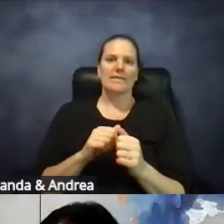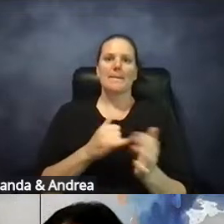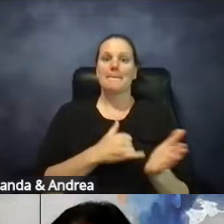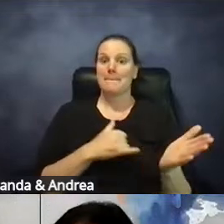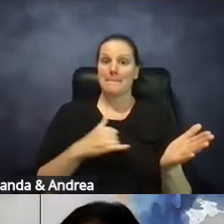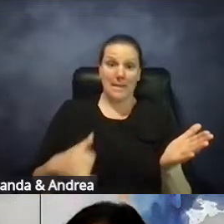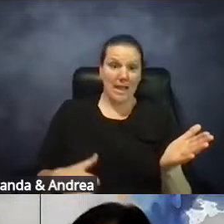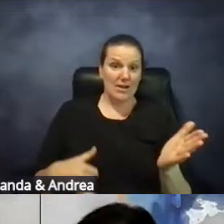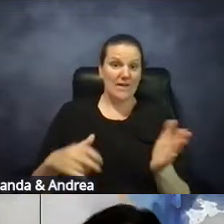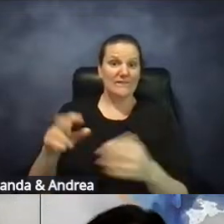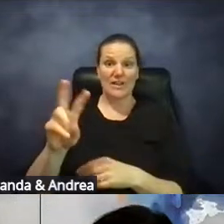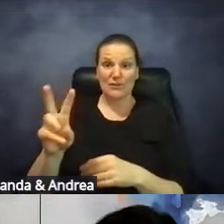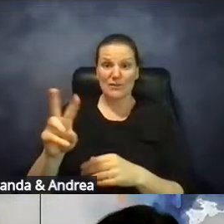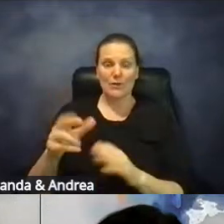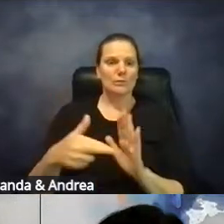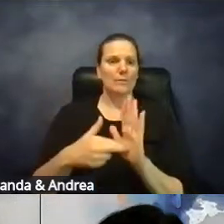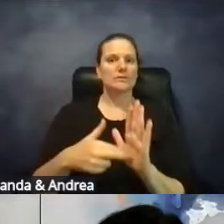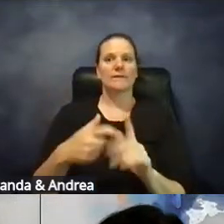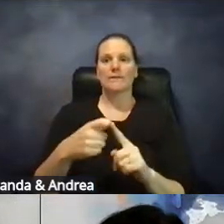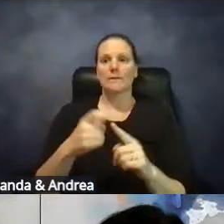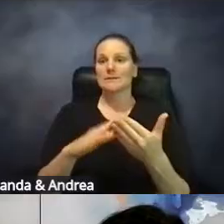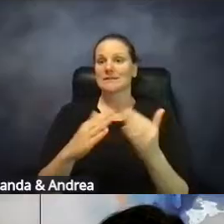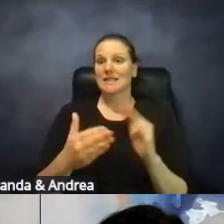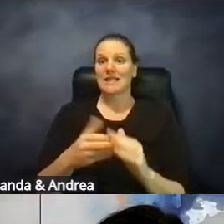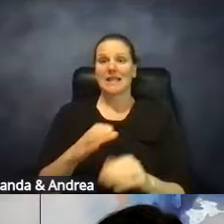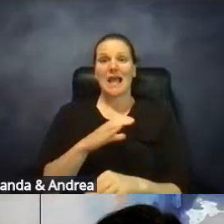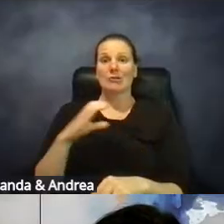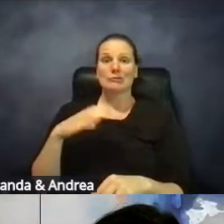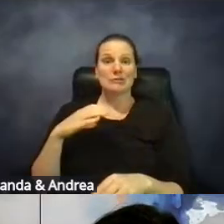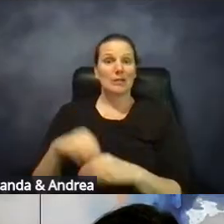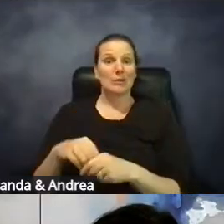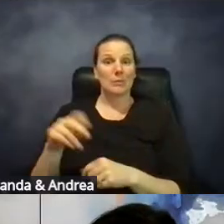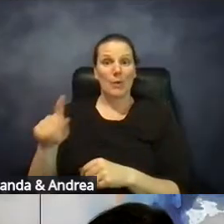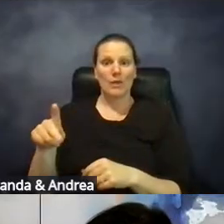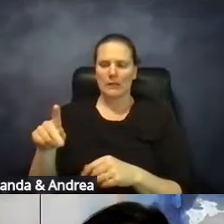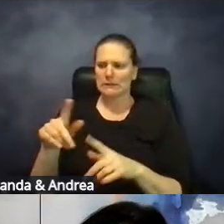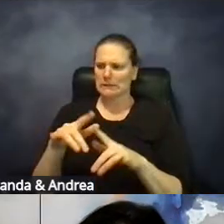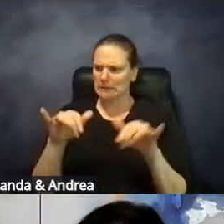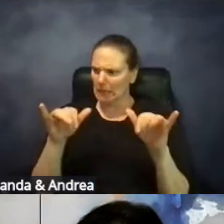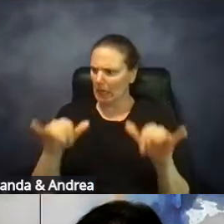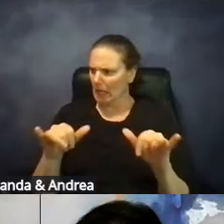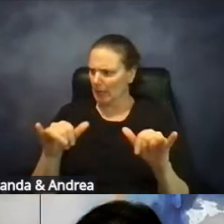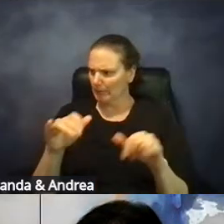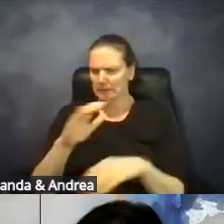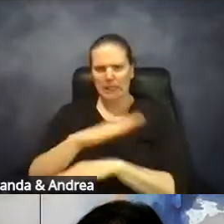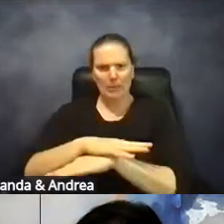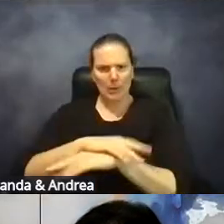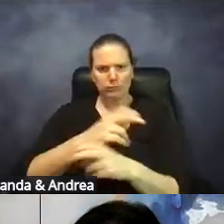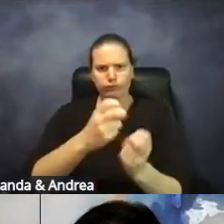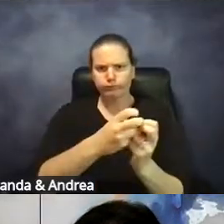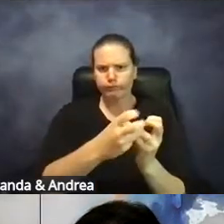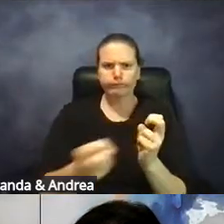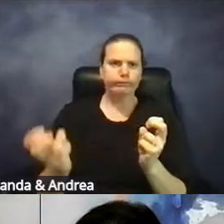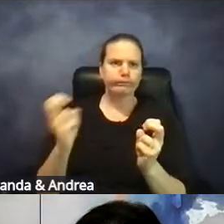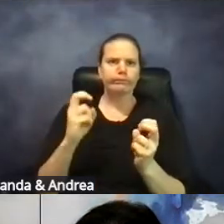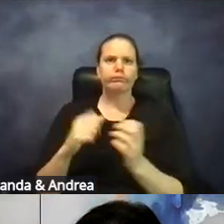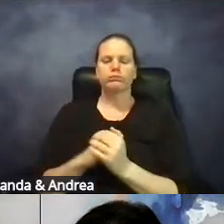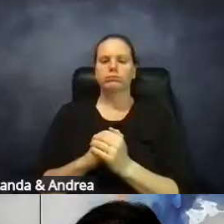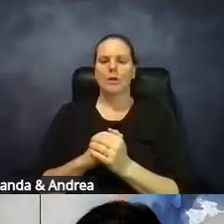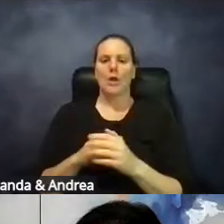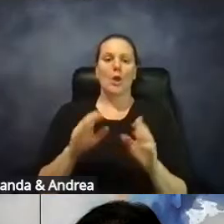and representatives from the city council in Portland, all at the same table, and bureaucrats from